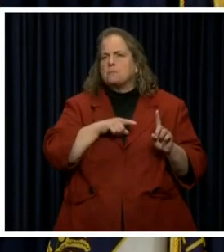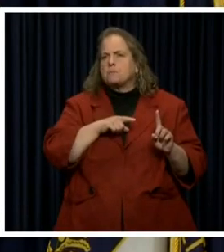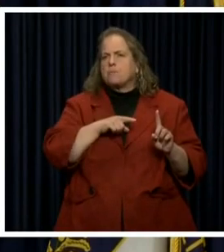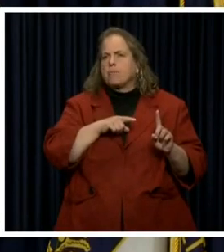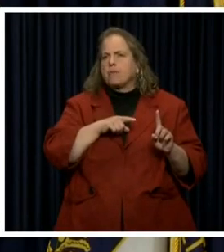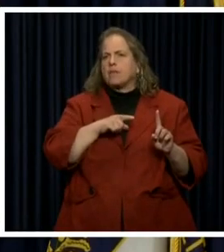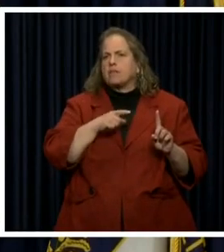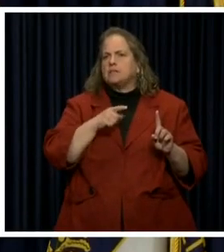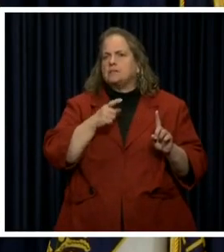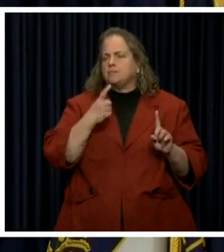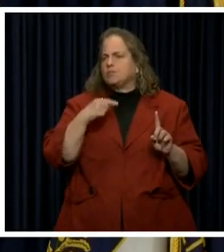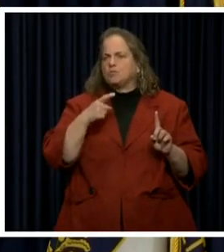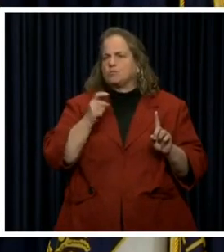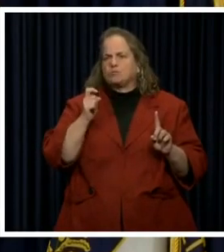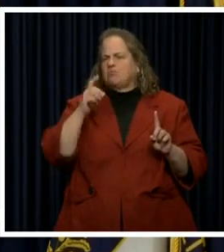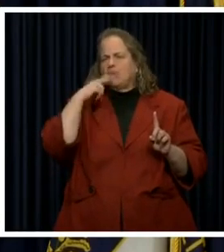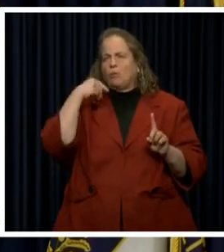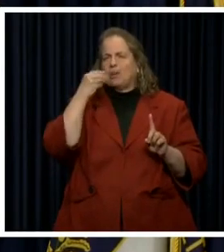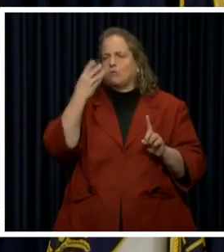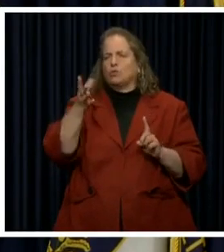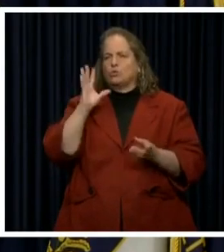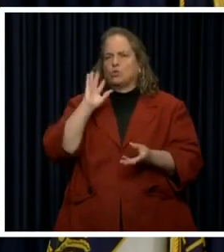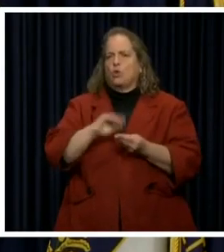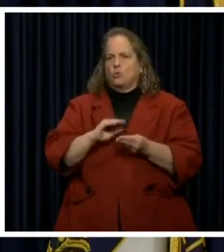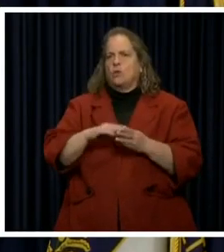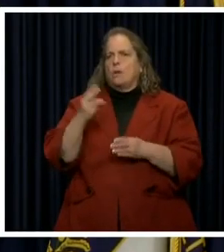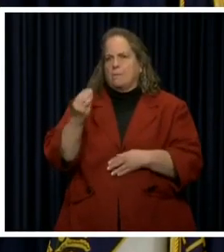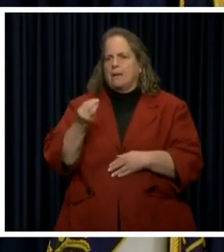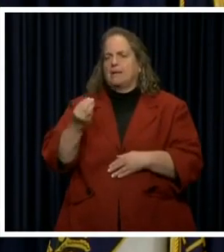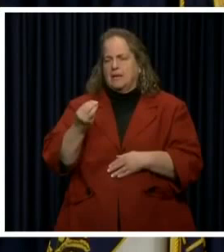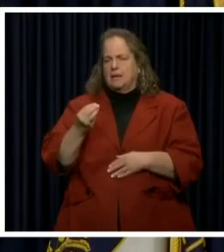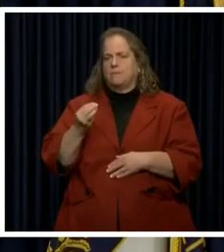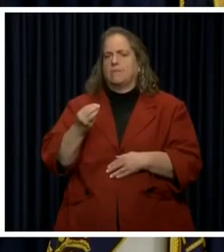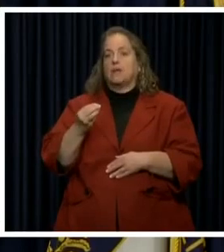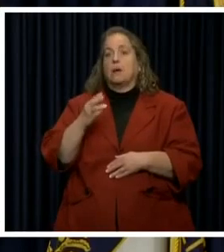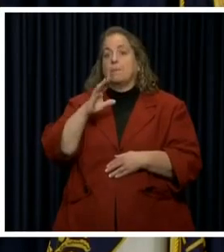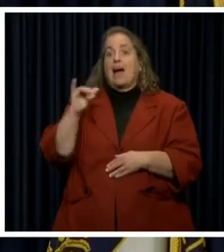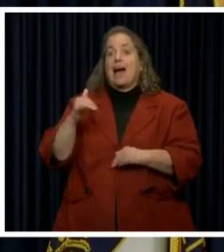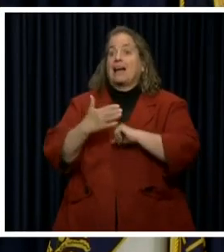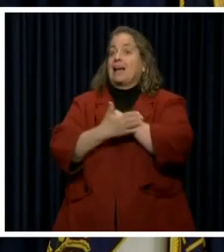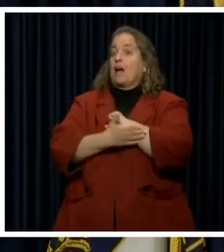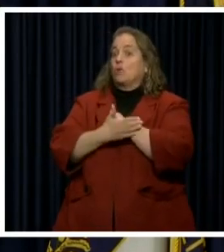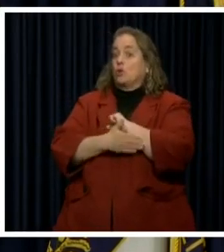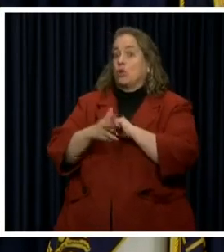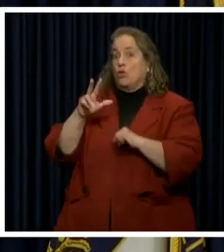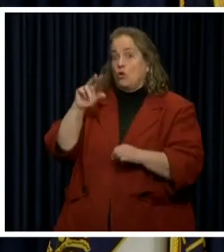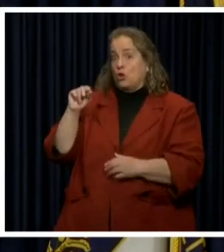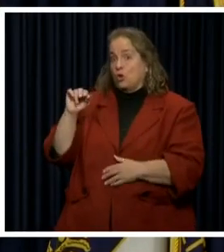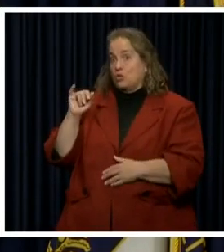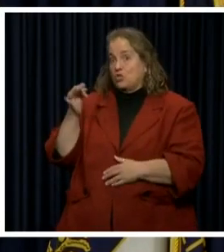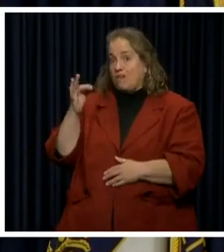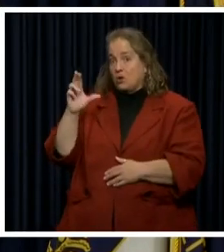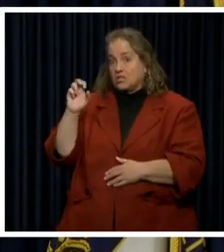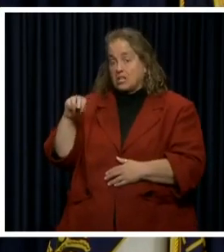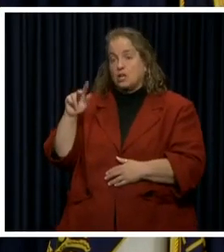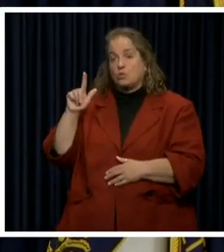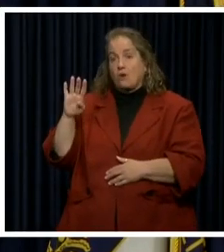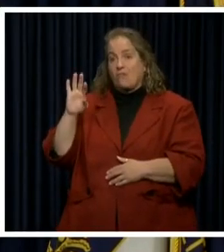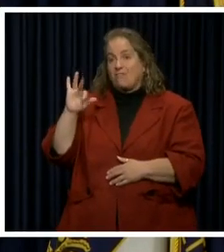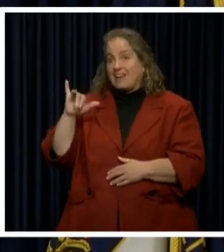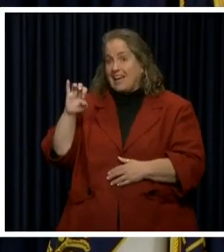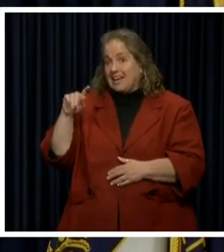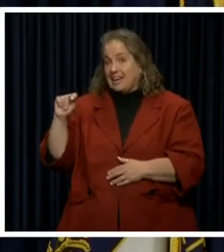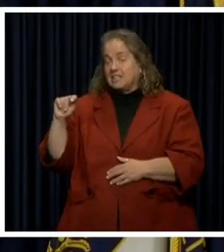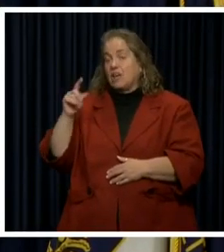coming from. I'll give the totals on Monday. By county was 30 from Jefferson, 24 from